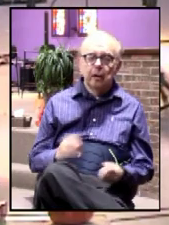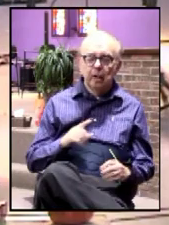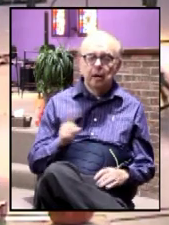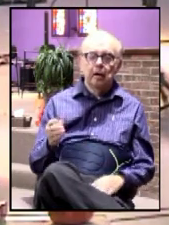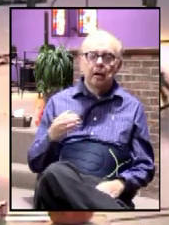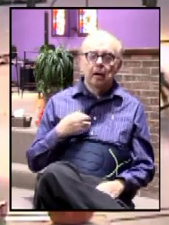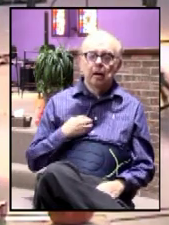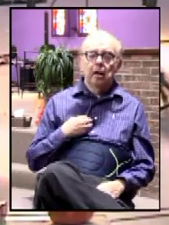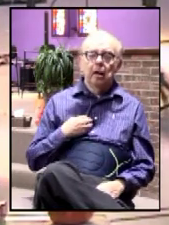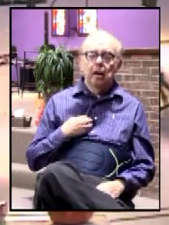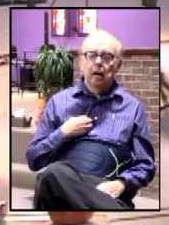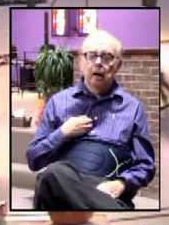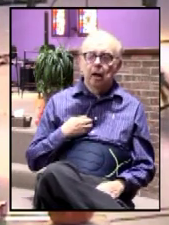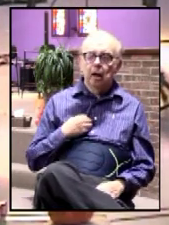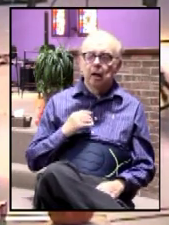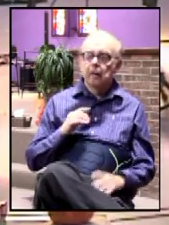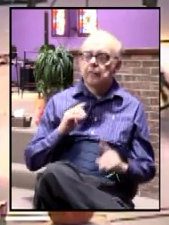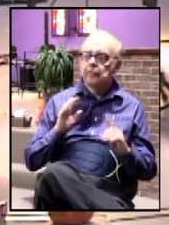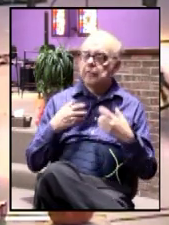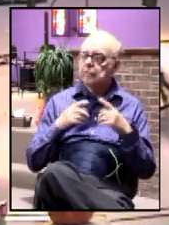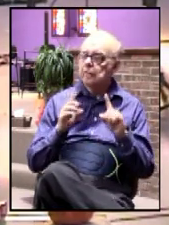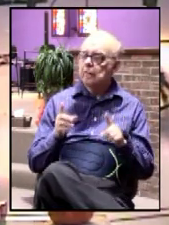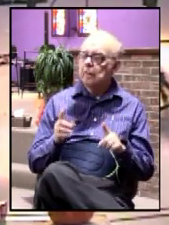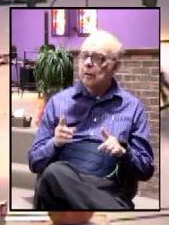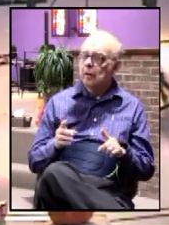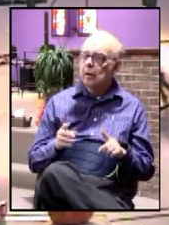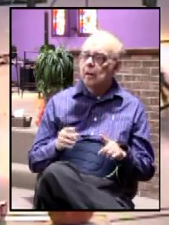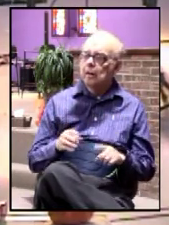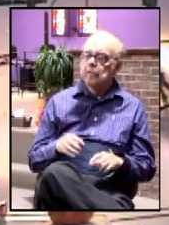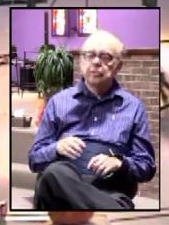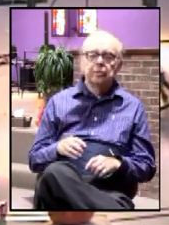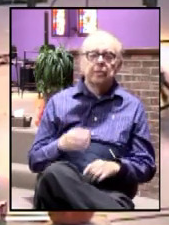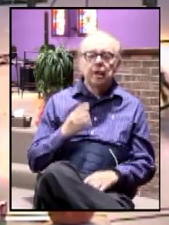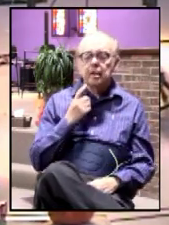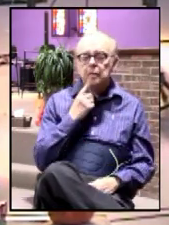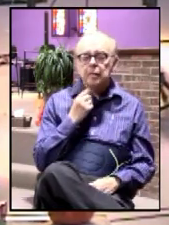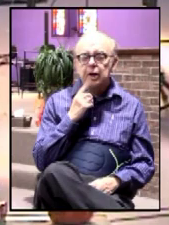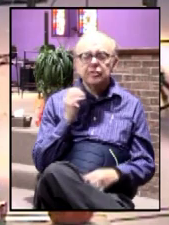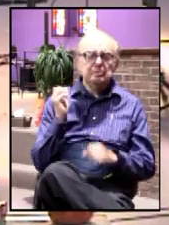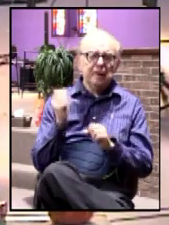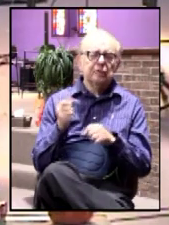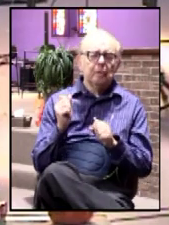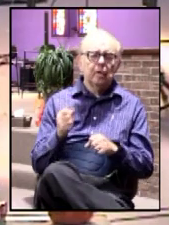How many of you all have ever gone to a Cincinnati Reds game?